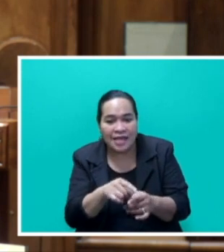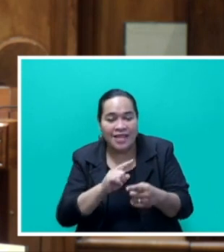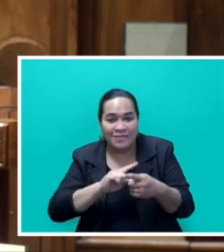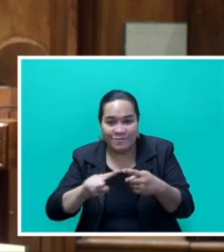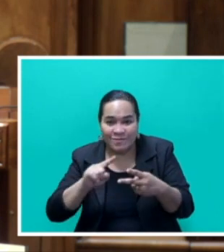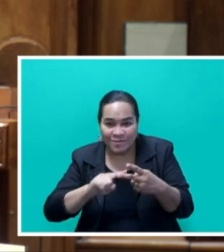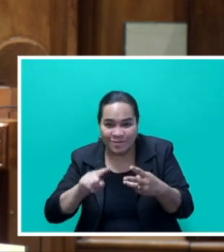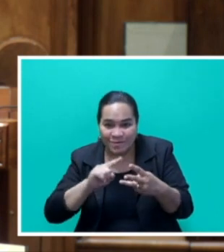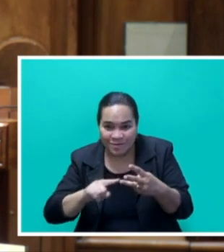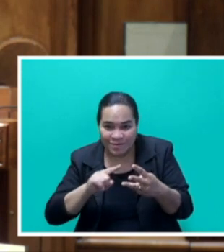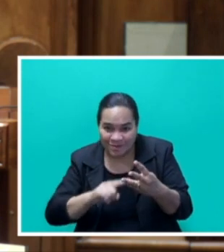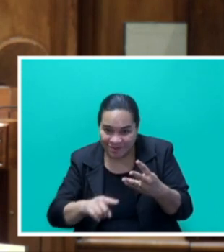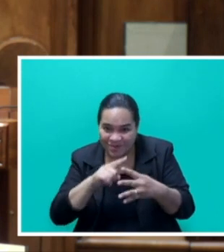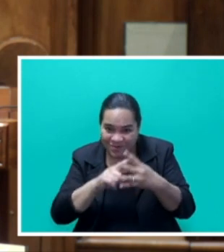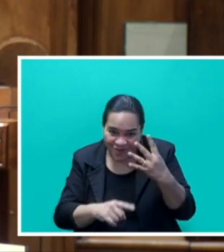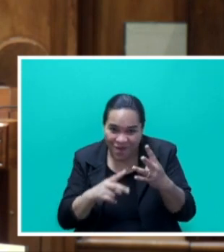and Narodake villages.